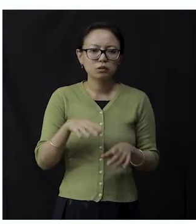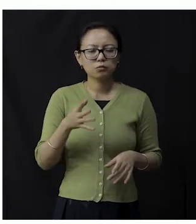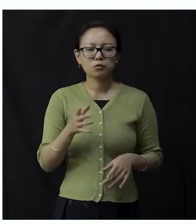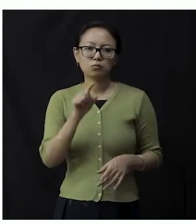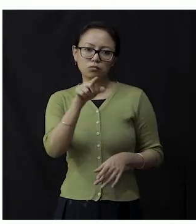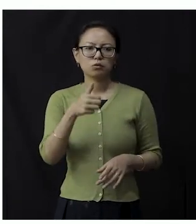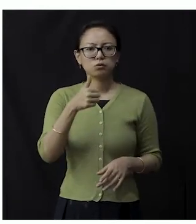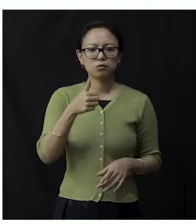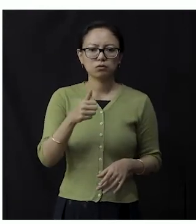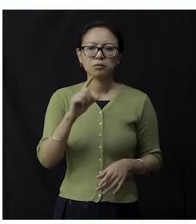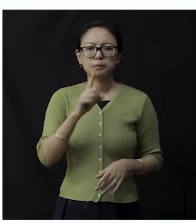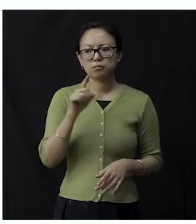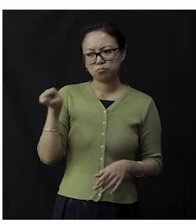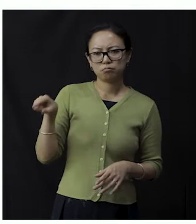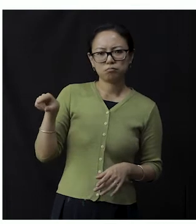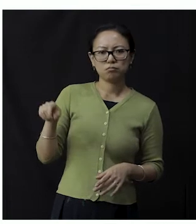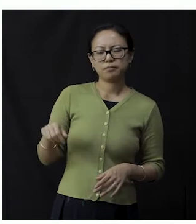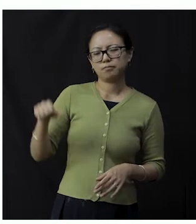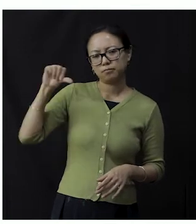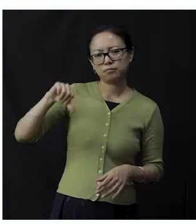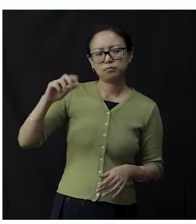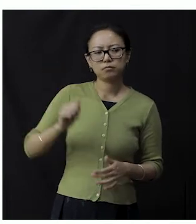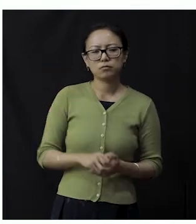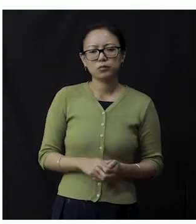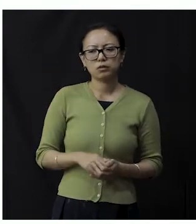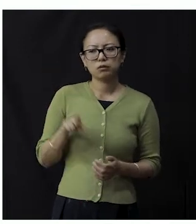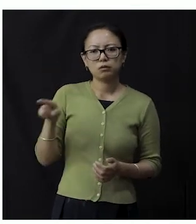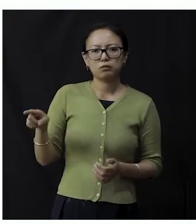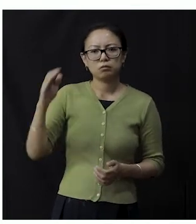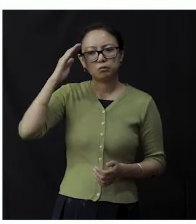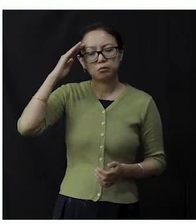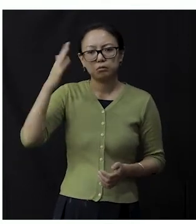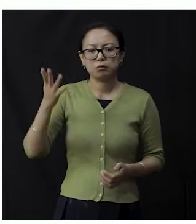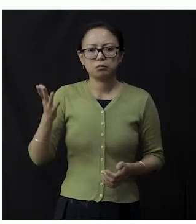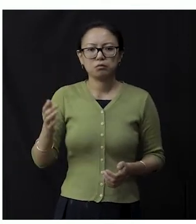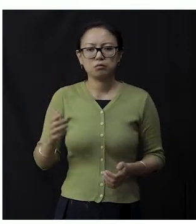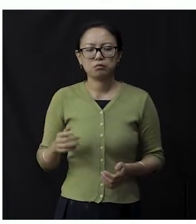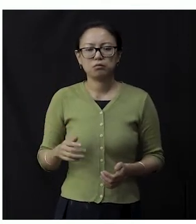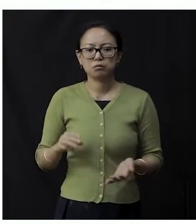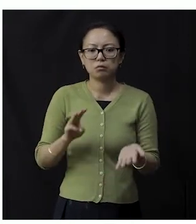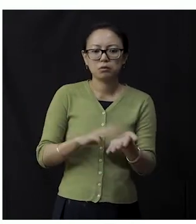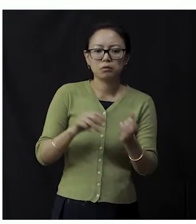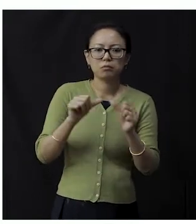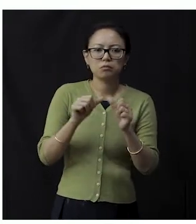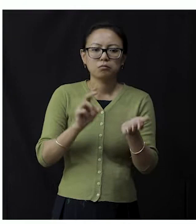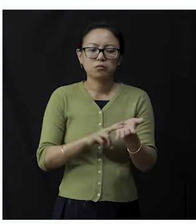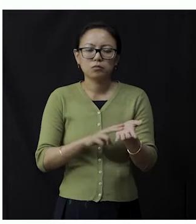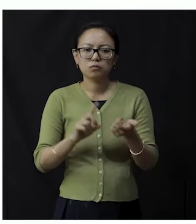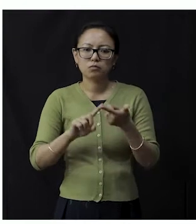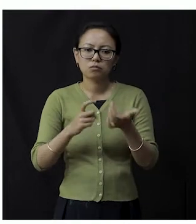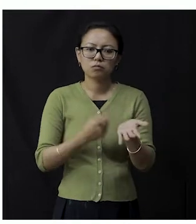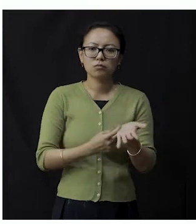idea how to behave when somebody is around, how to behave, how to say good morning, how